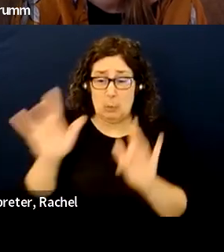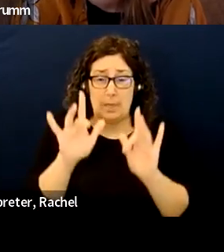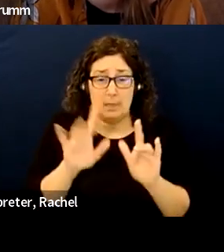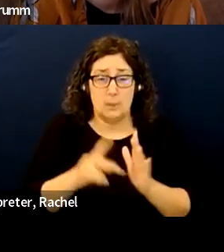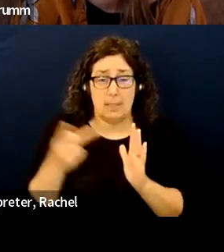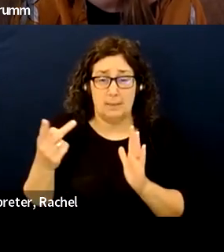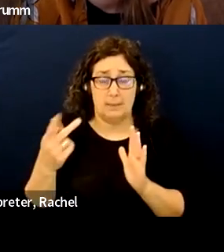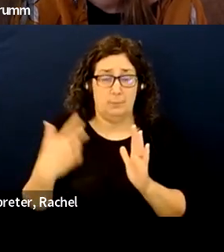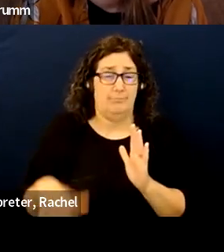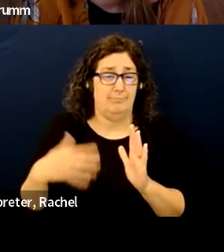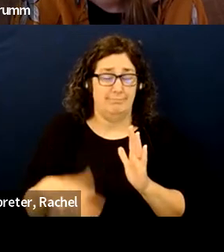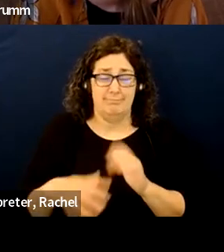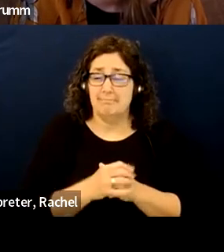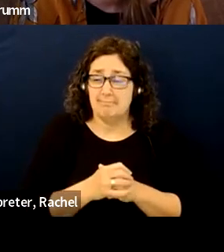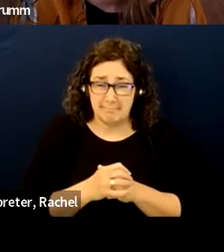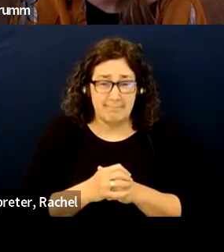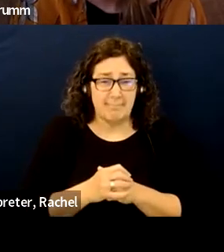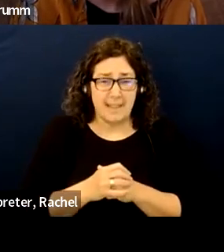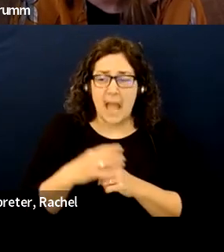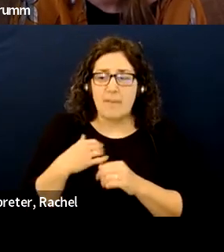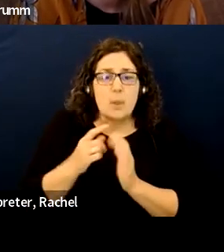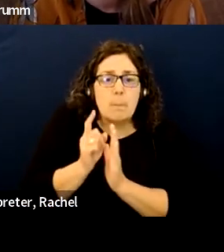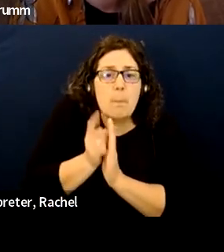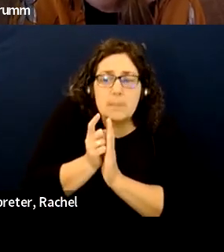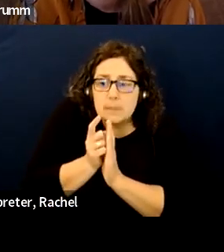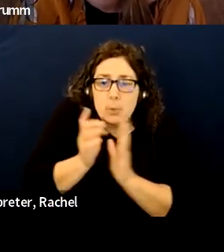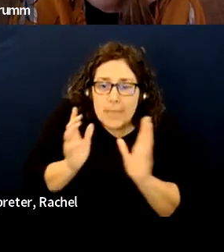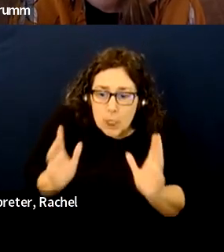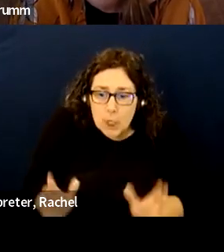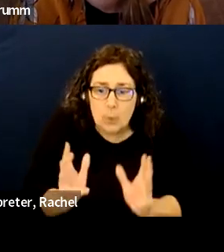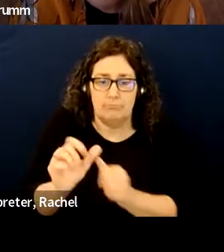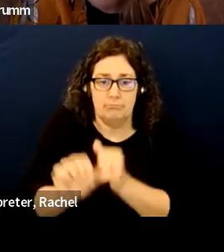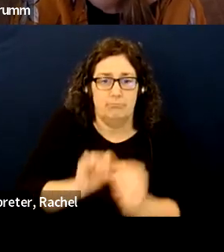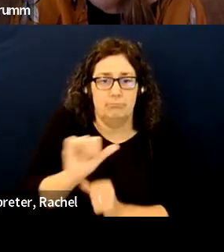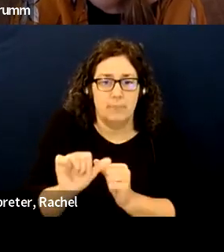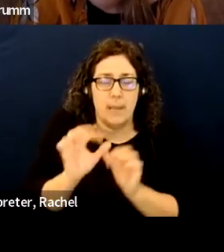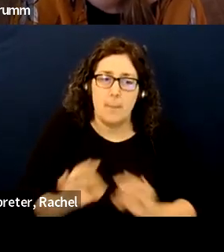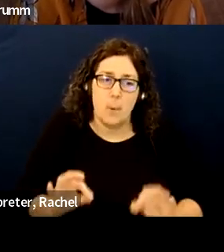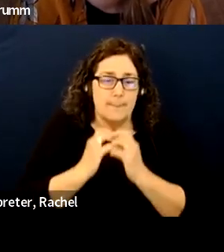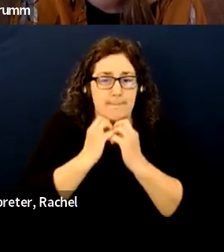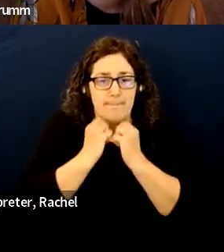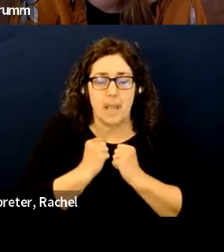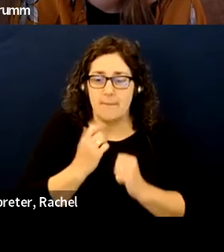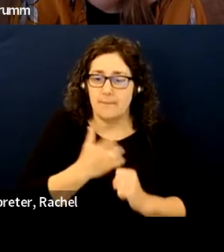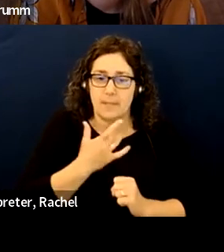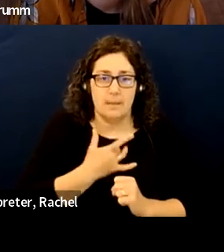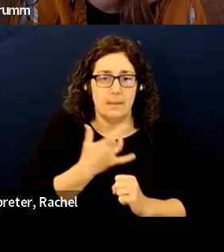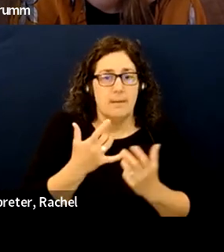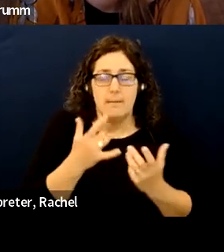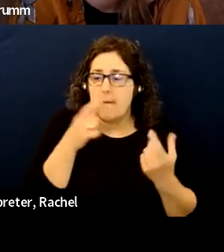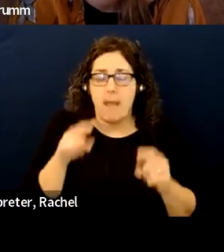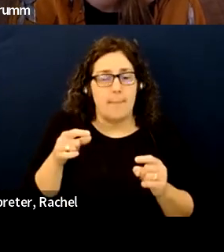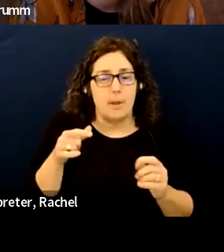think that there's something about just having those moments of encouragement to artists means so much. And I don't think it happens